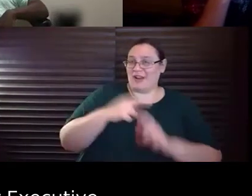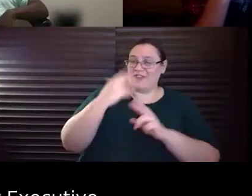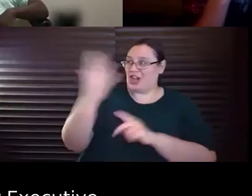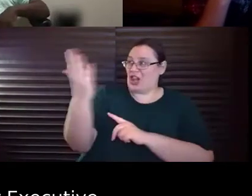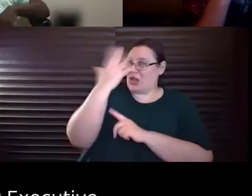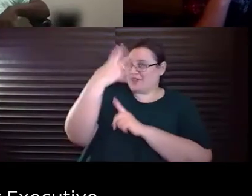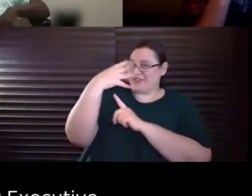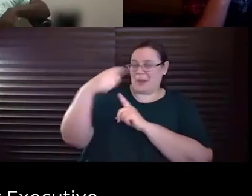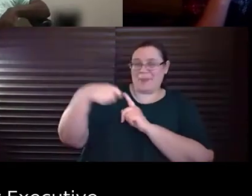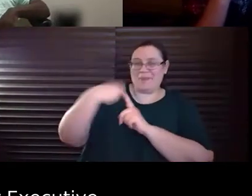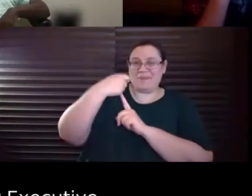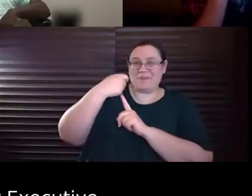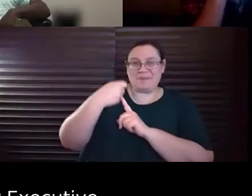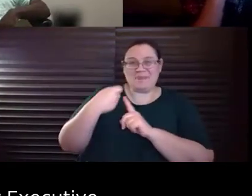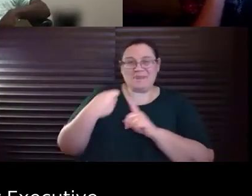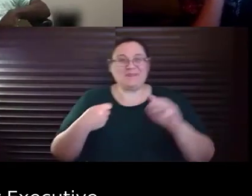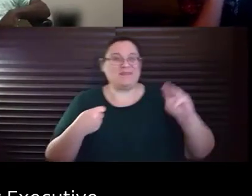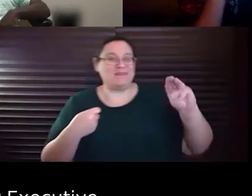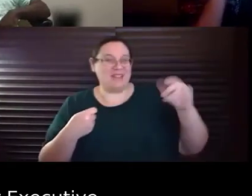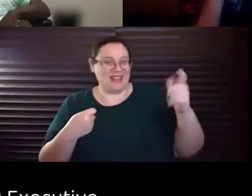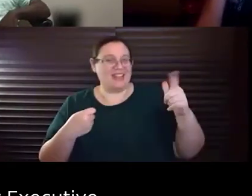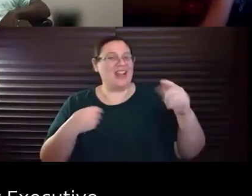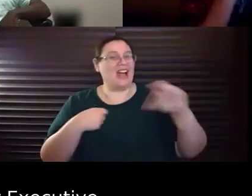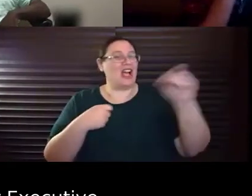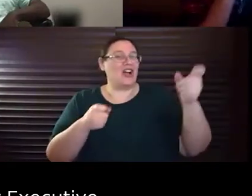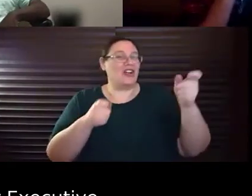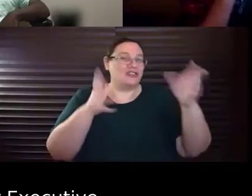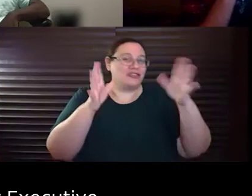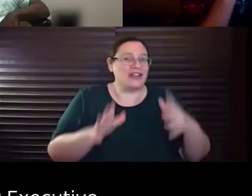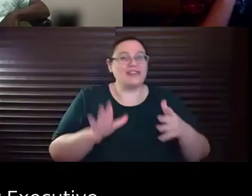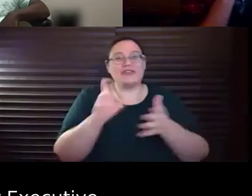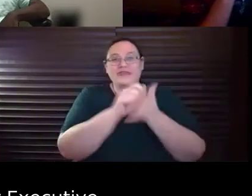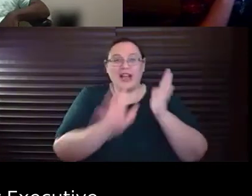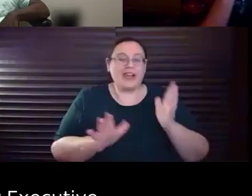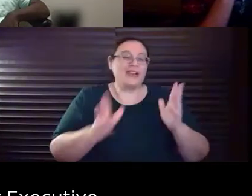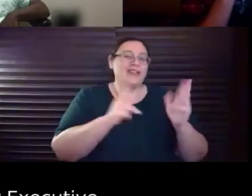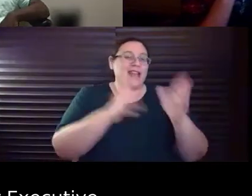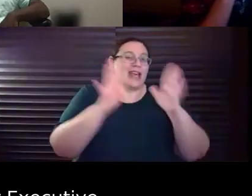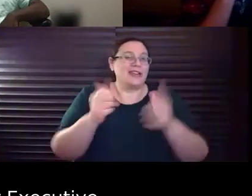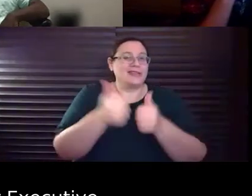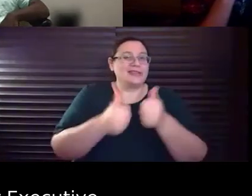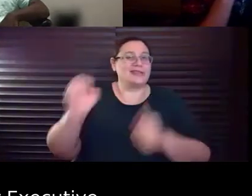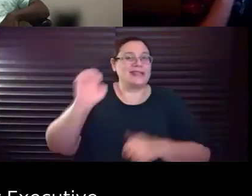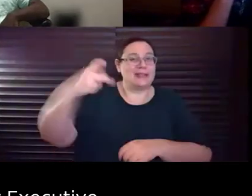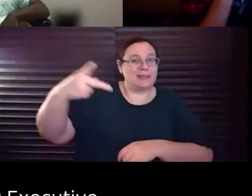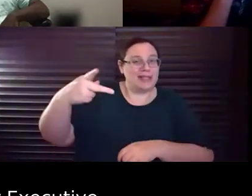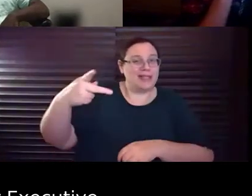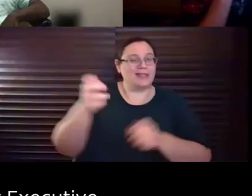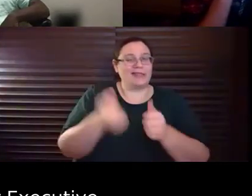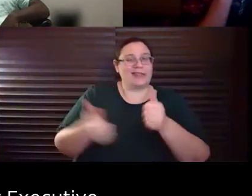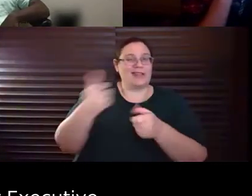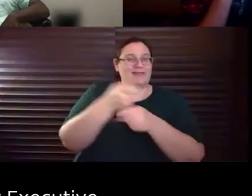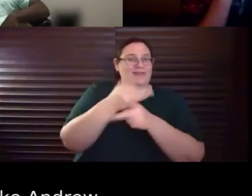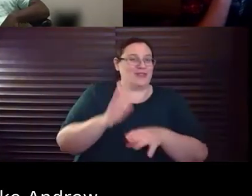I'm one of the co-directors, editors, writers, and executive producers on the film.